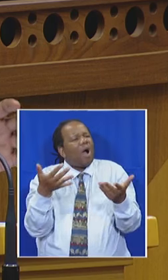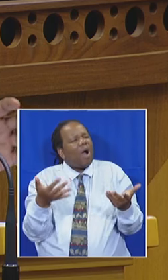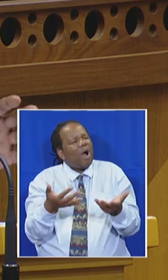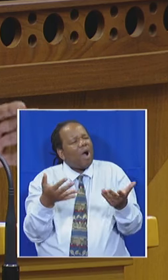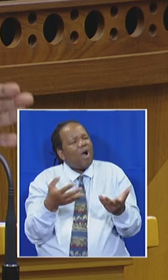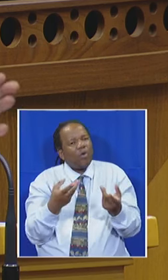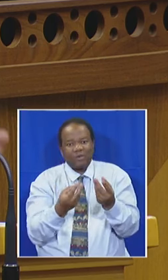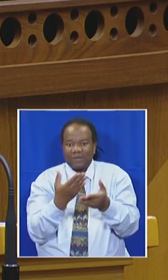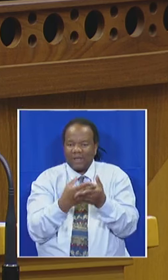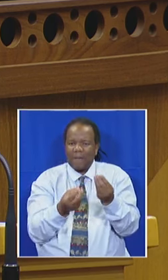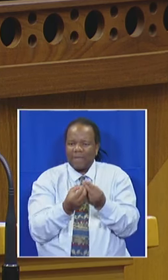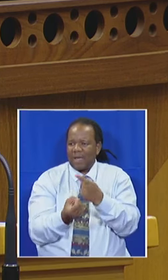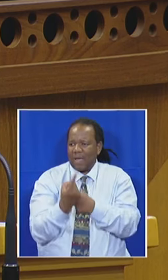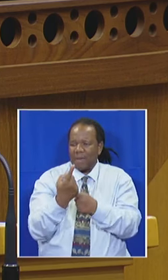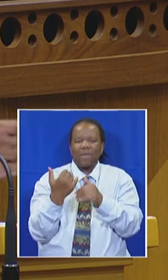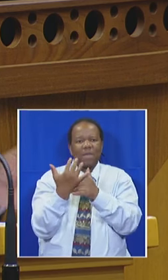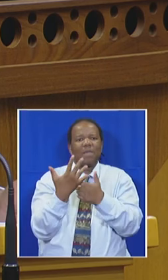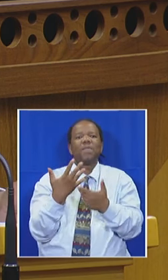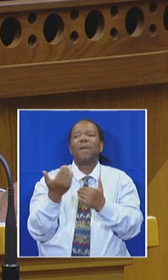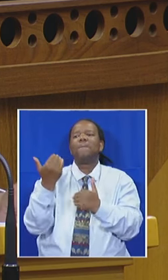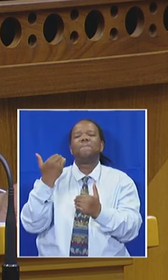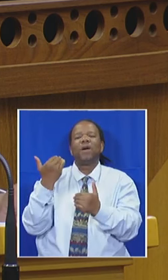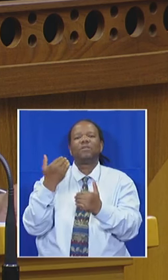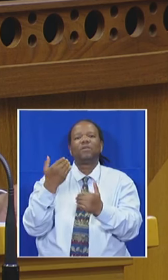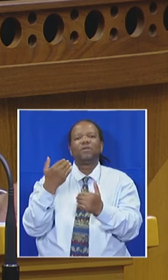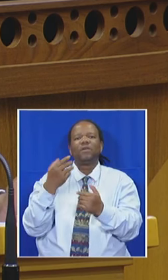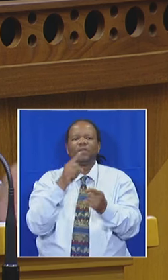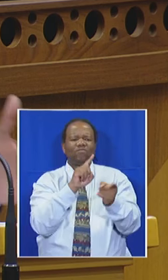past. Because we can give details what happened.